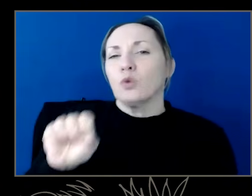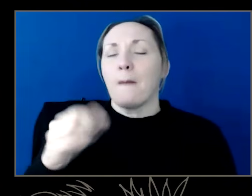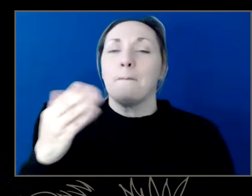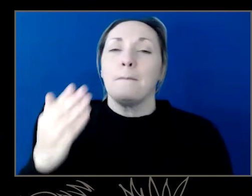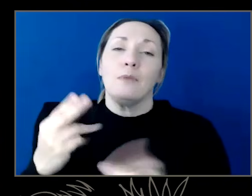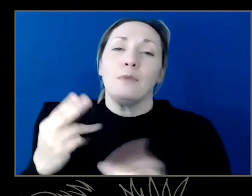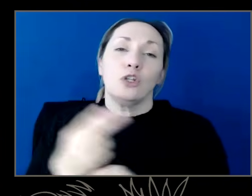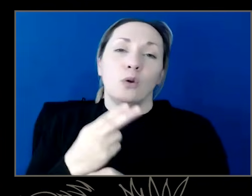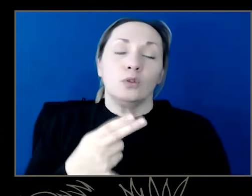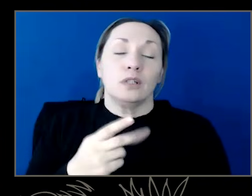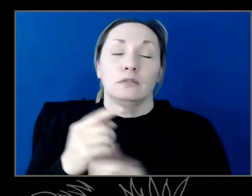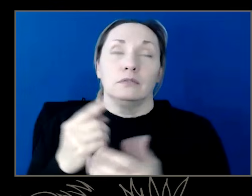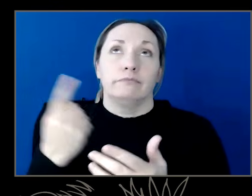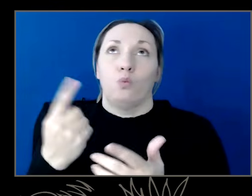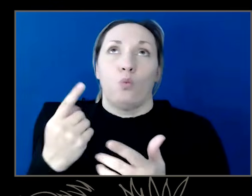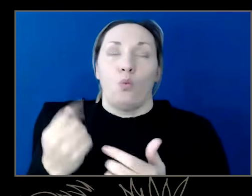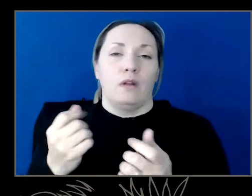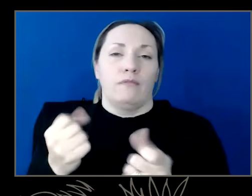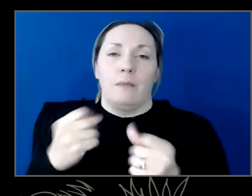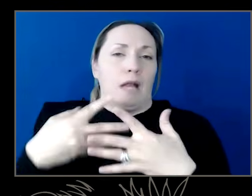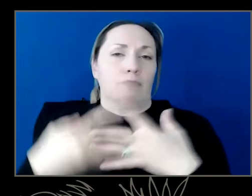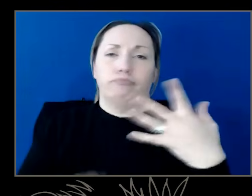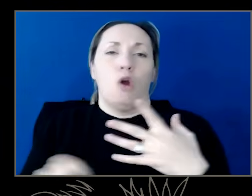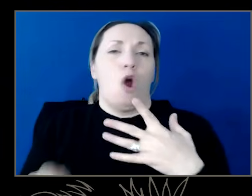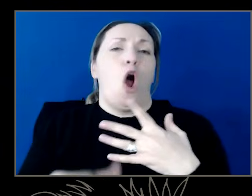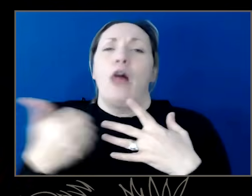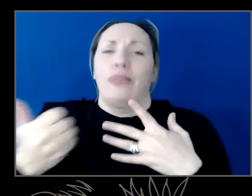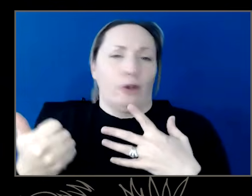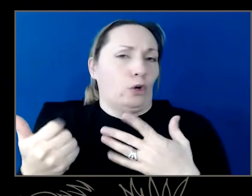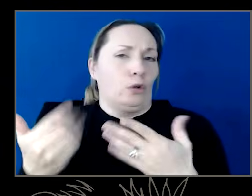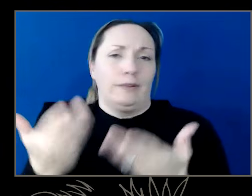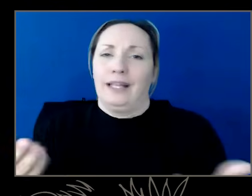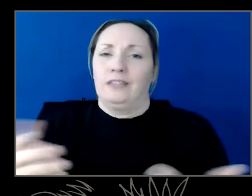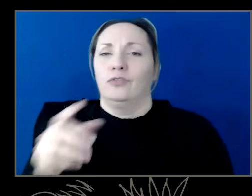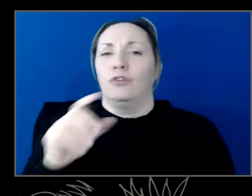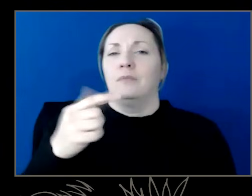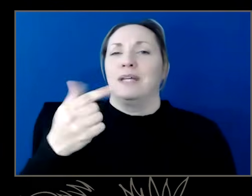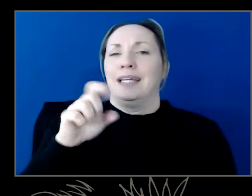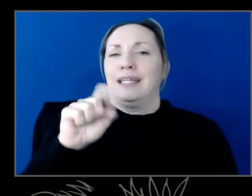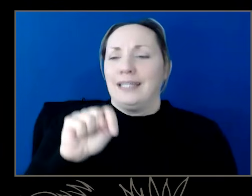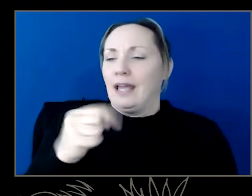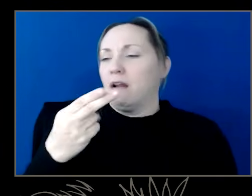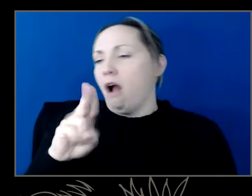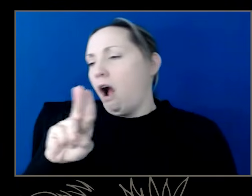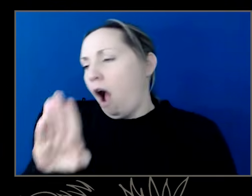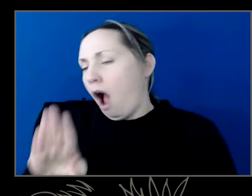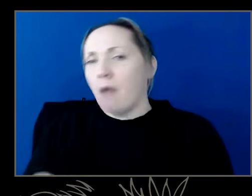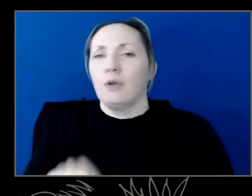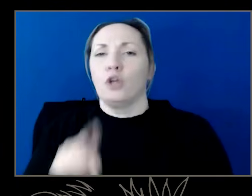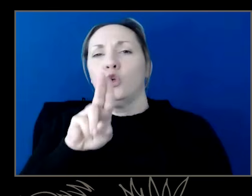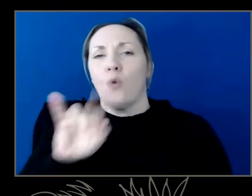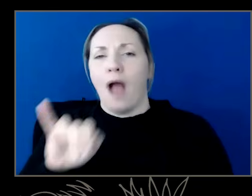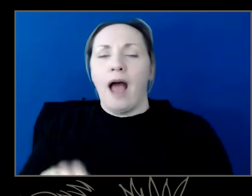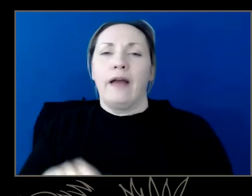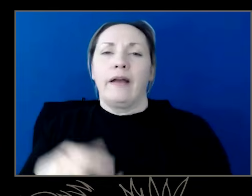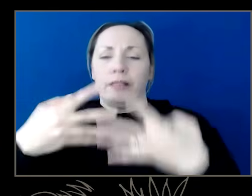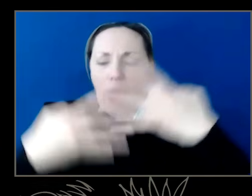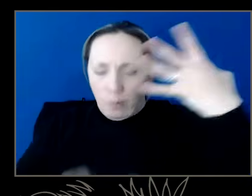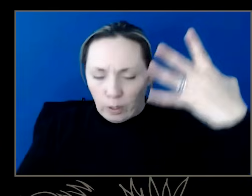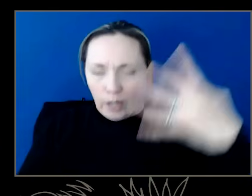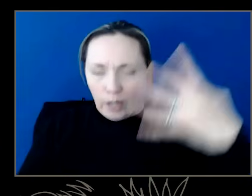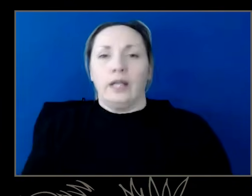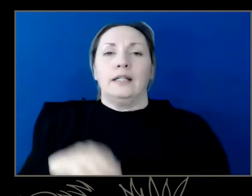the 6 million different projects on GitHub, from state management, UI libraries, CSS and JS,